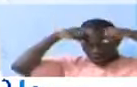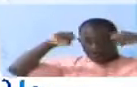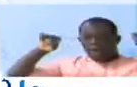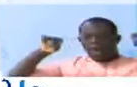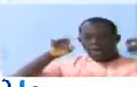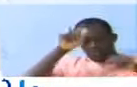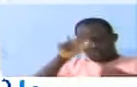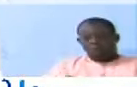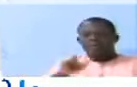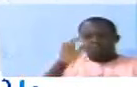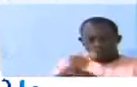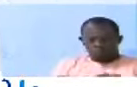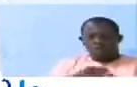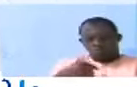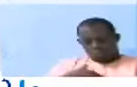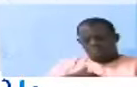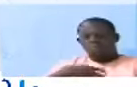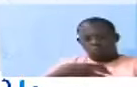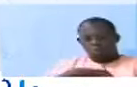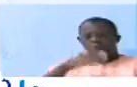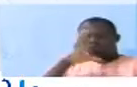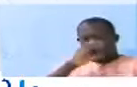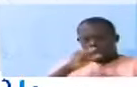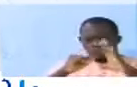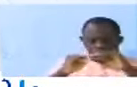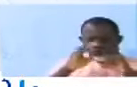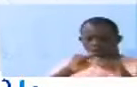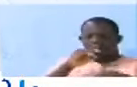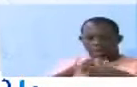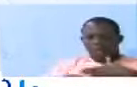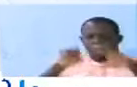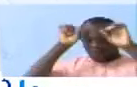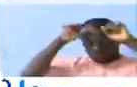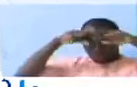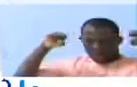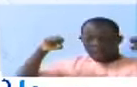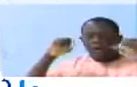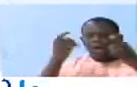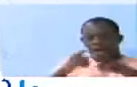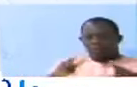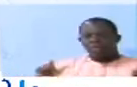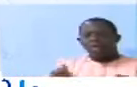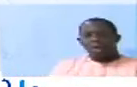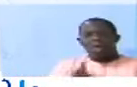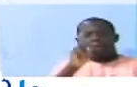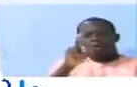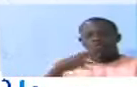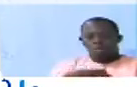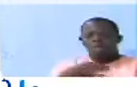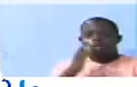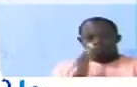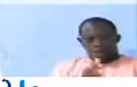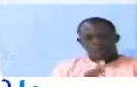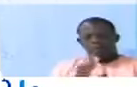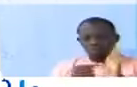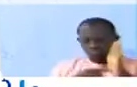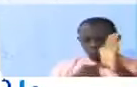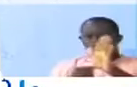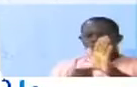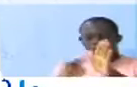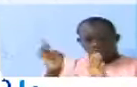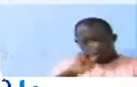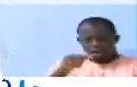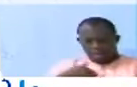wanted to talk in fula, but to be able to show exactly what I want, this is why I chose to speak in